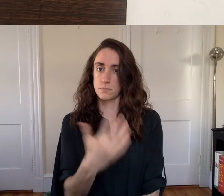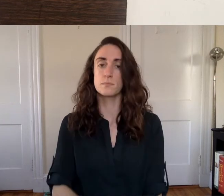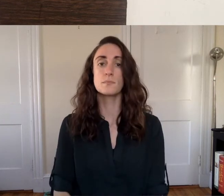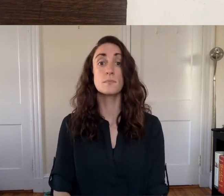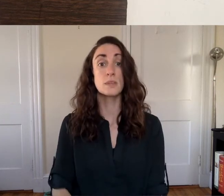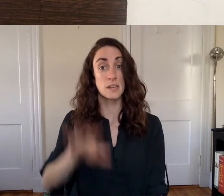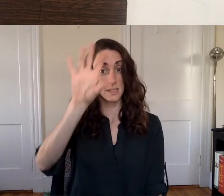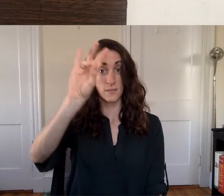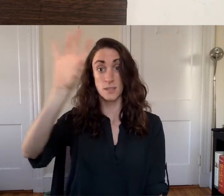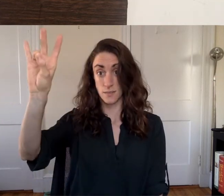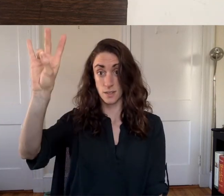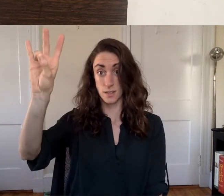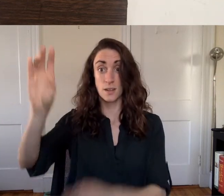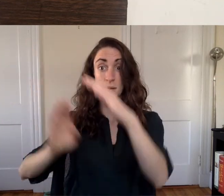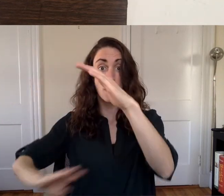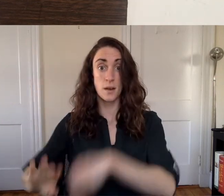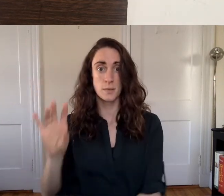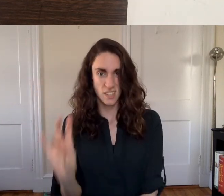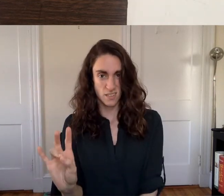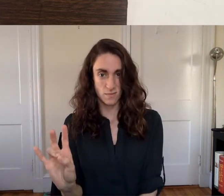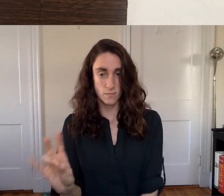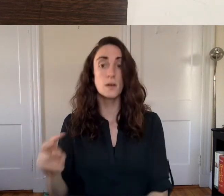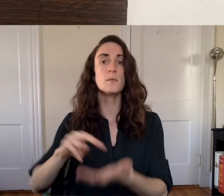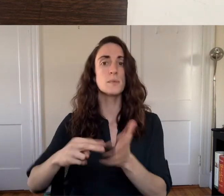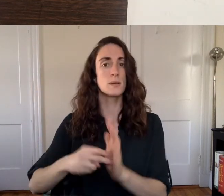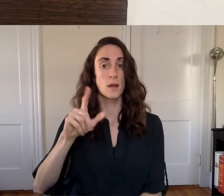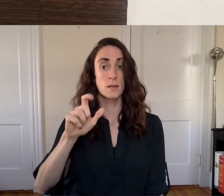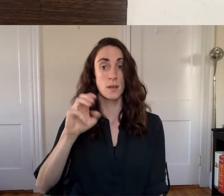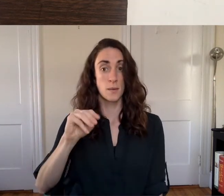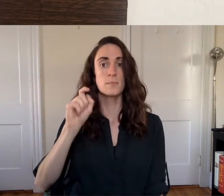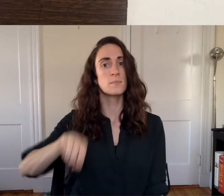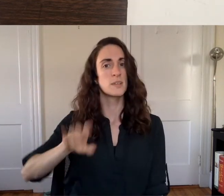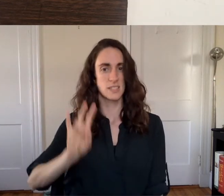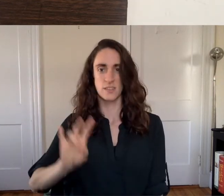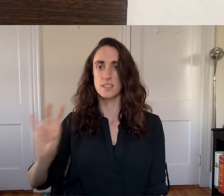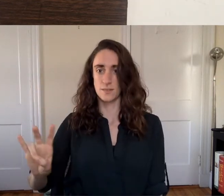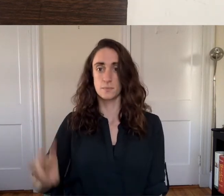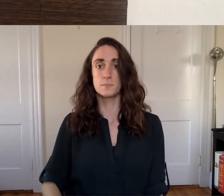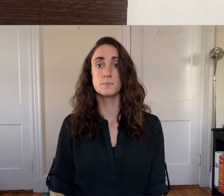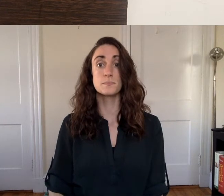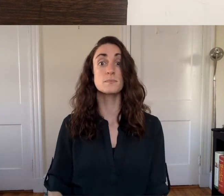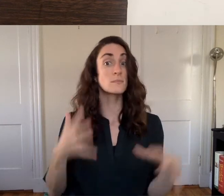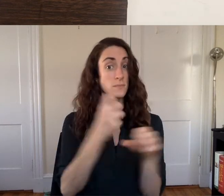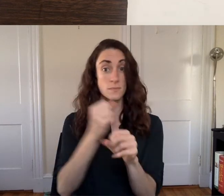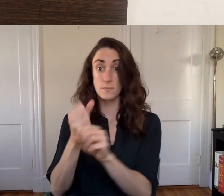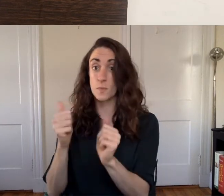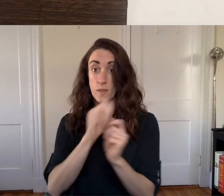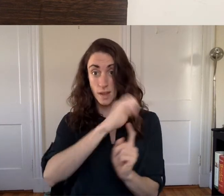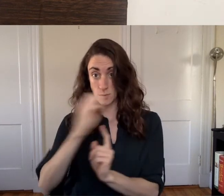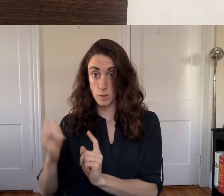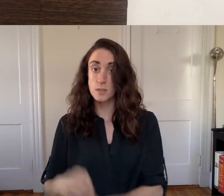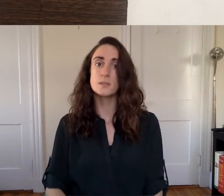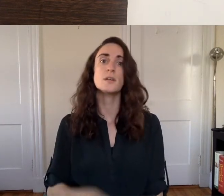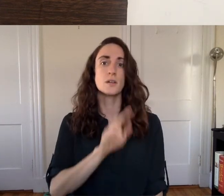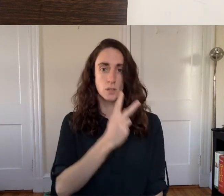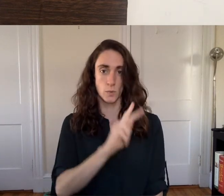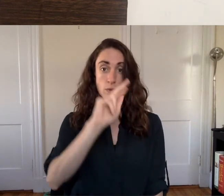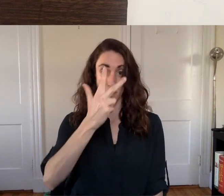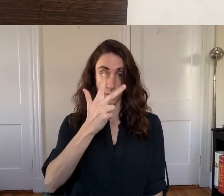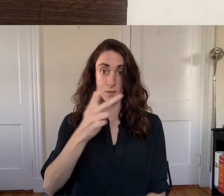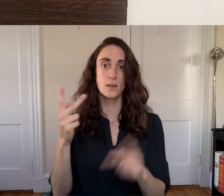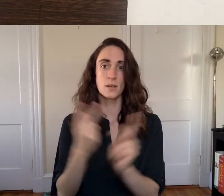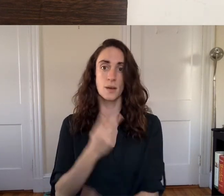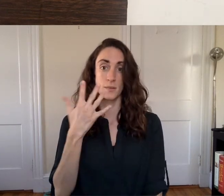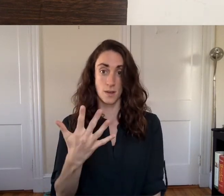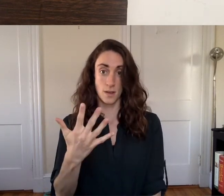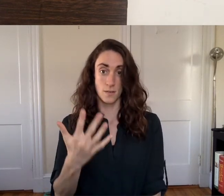5. And then we've got 7 times 7 in the top and 7 in the bottom, so 7 times 7 will be enough to satisfy both. And when you multiply